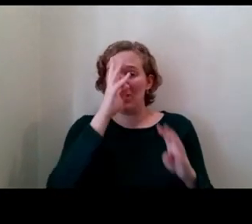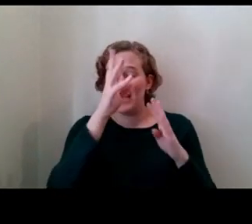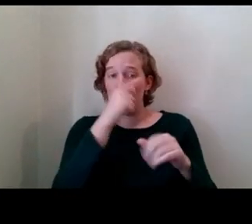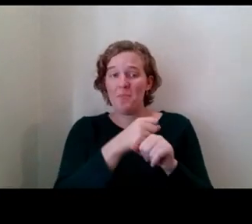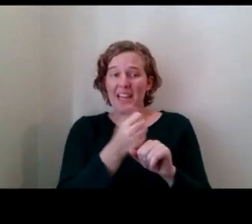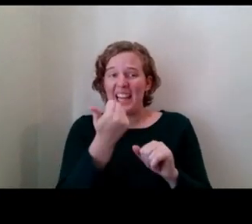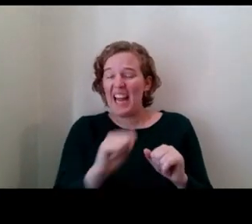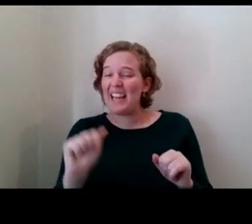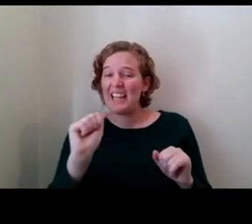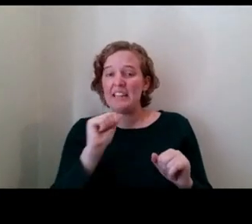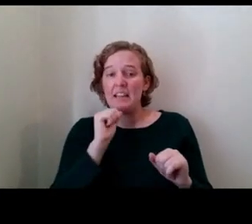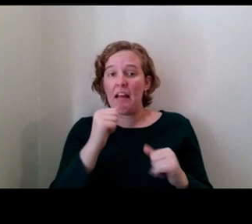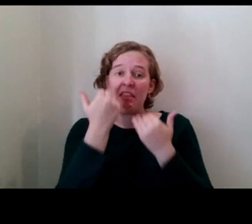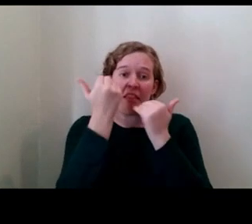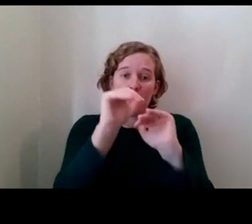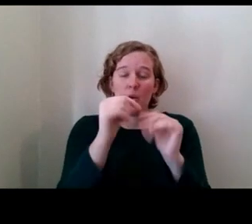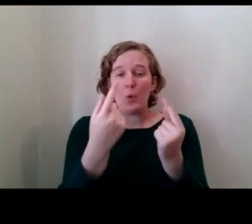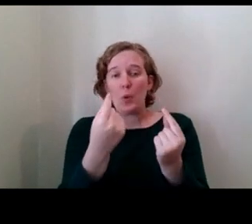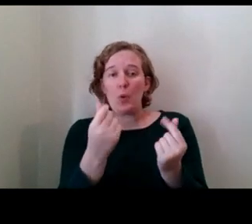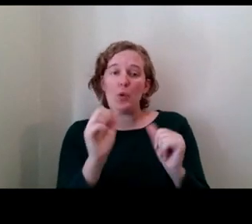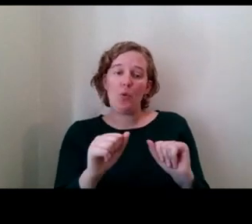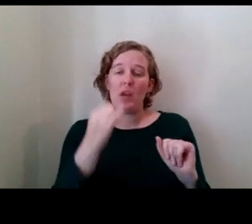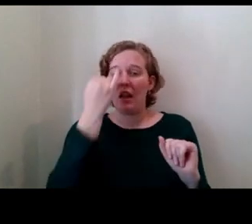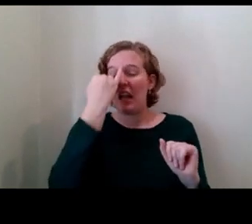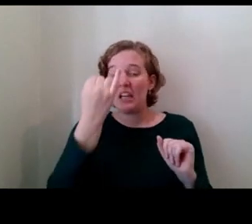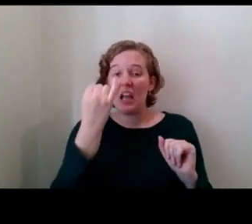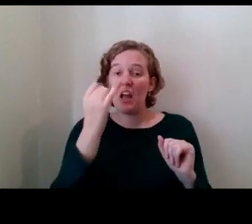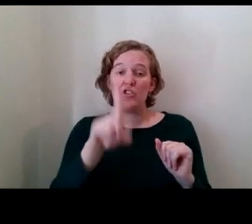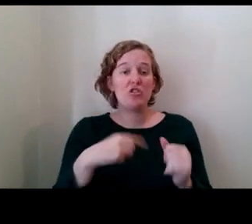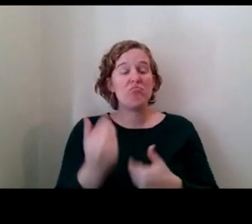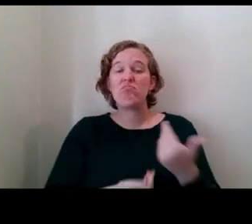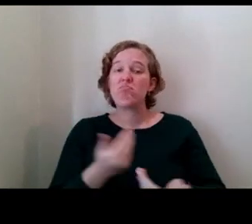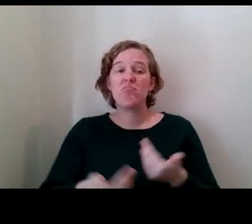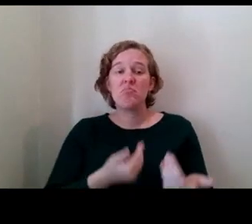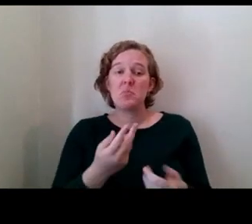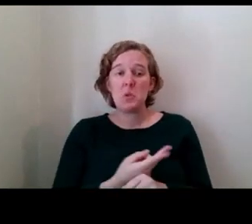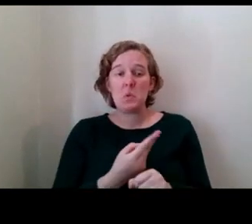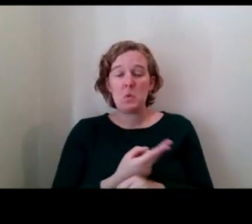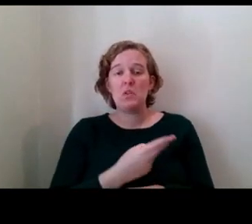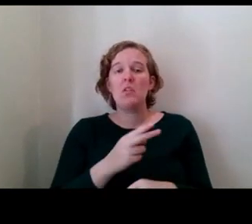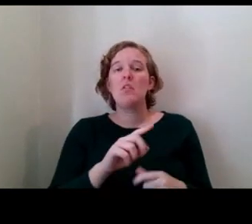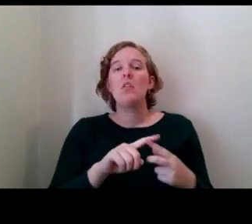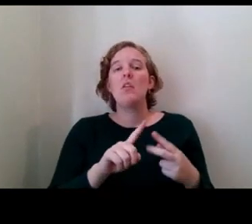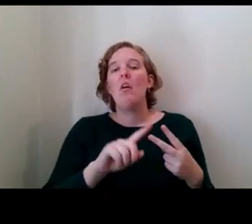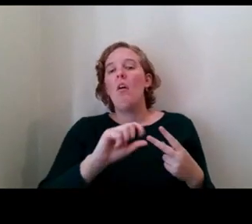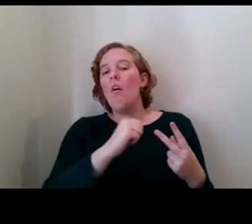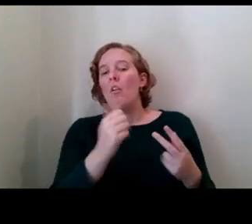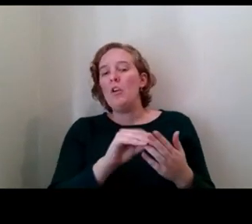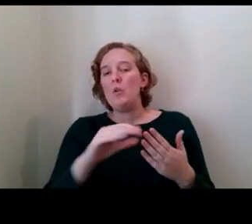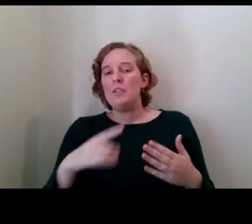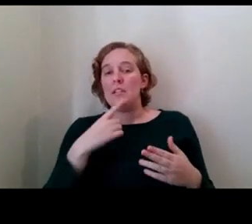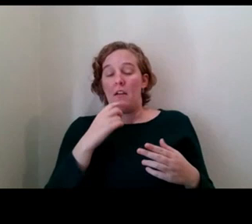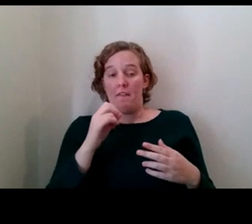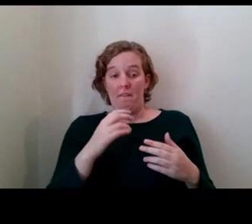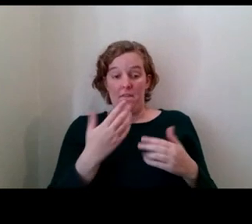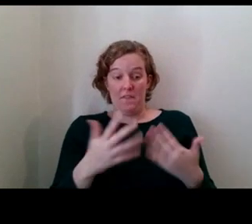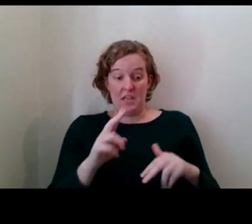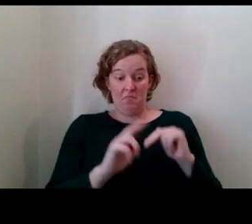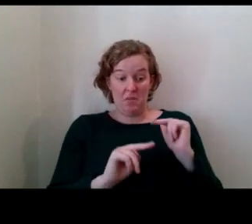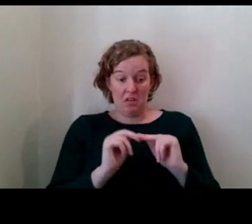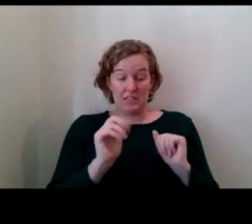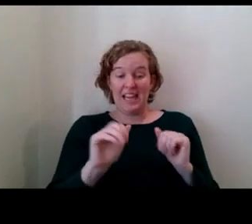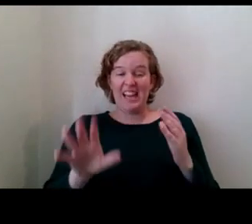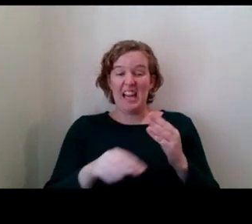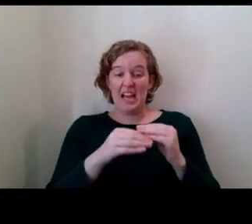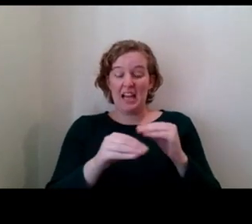weren't limited in what you could do. You could take an idea anyway. And another student commented on the fact that once they built something, they could iterate on it. They could always